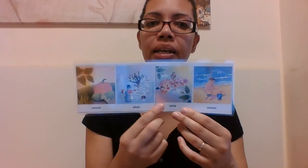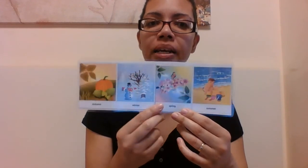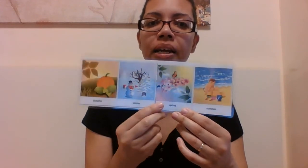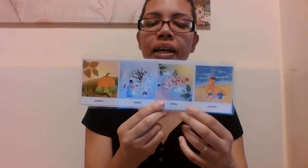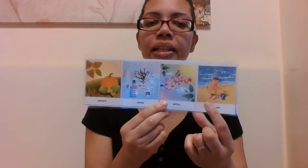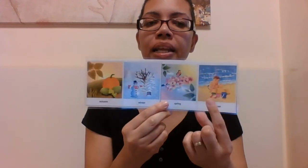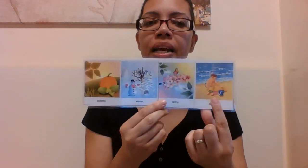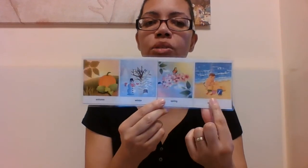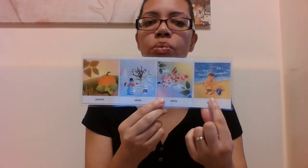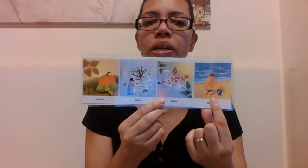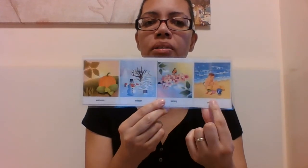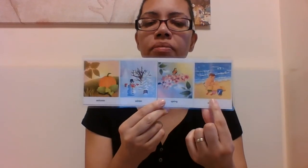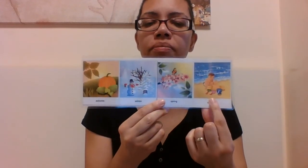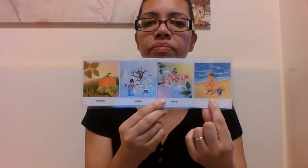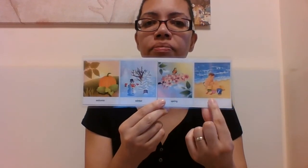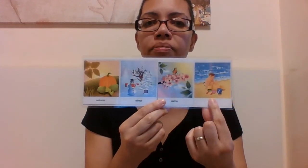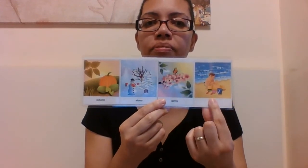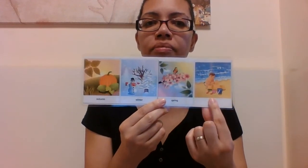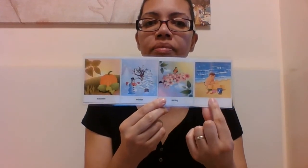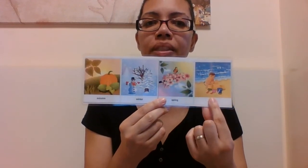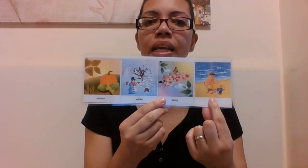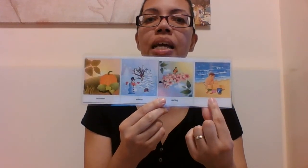Spring. And the last one?